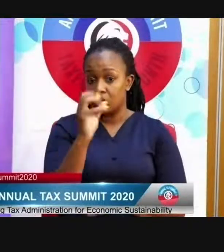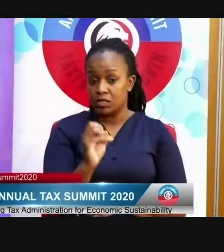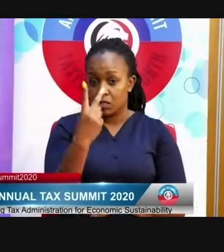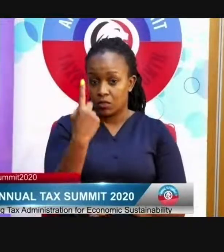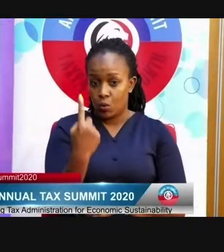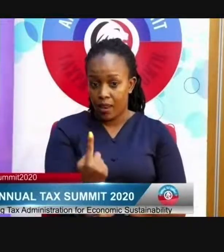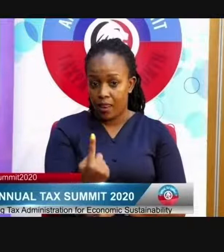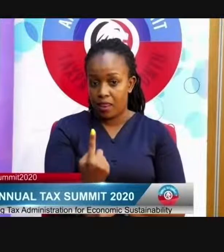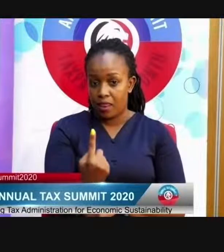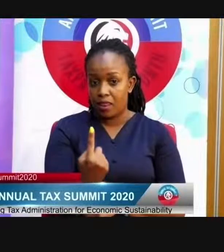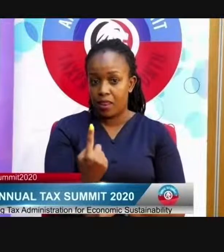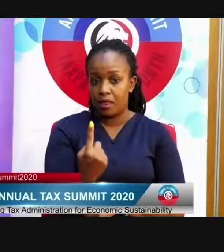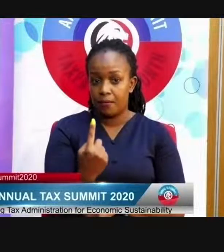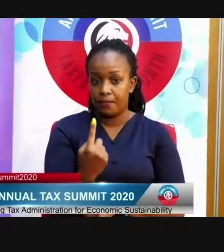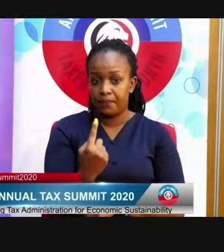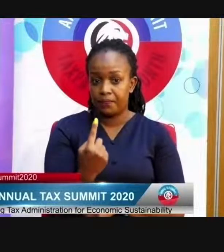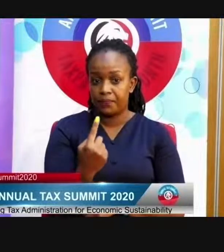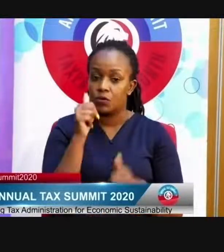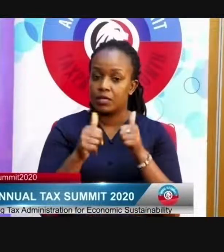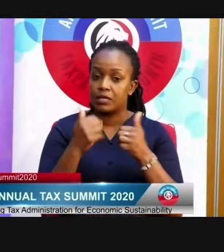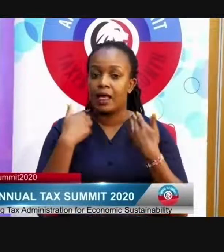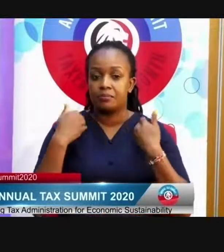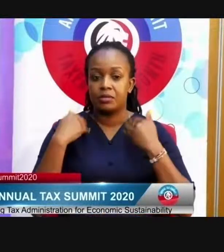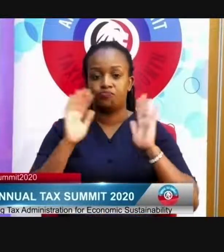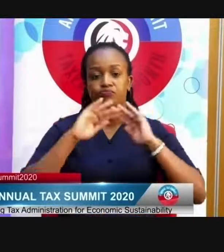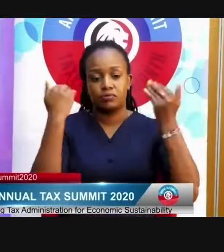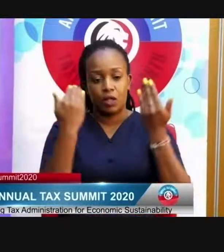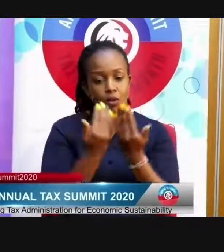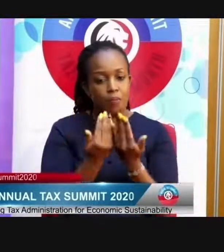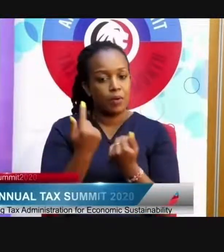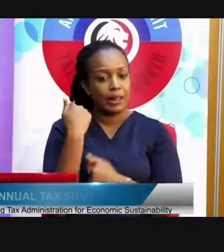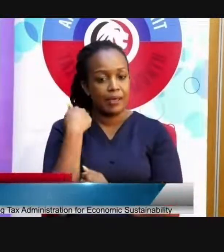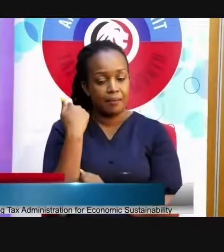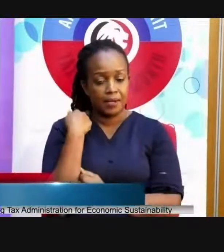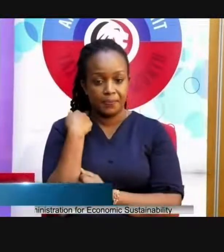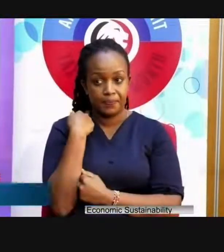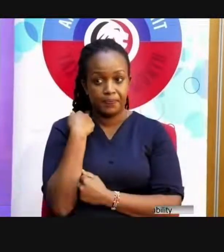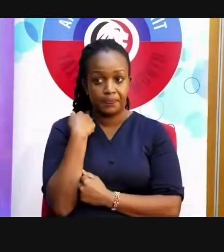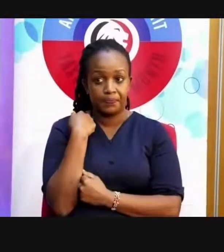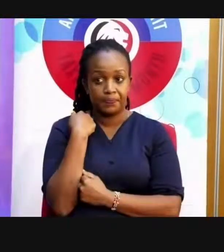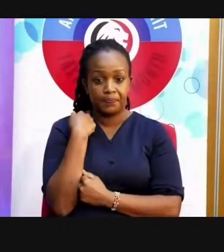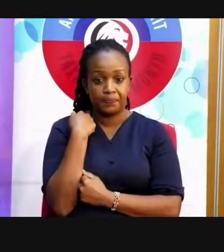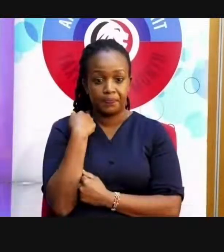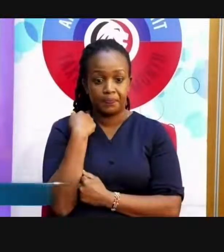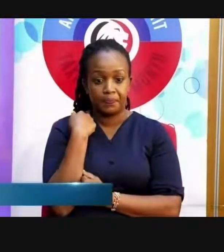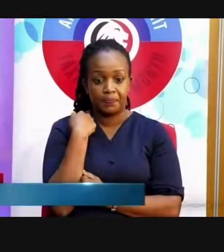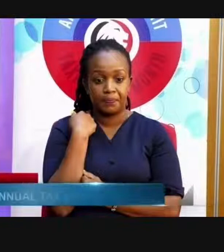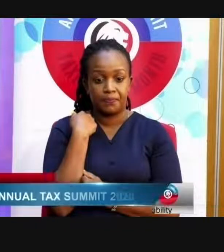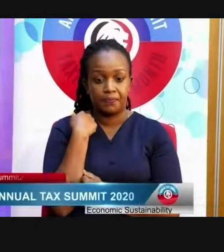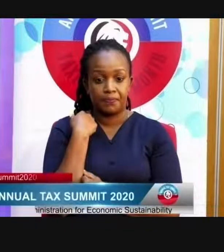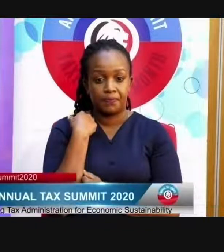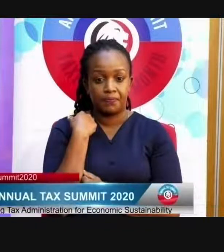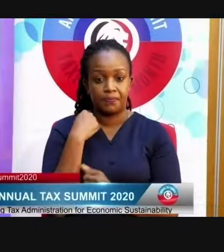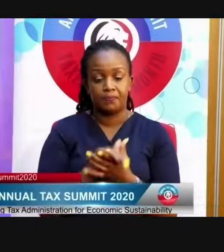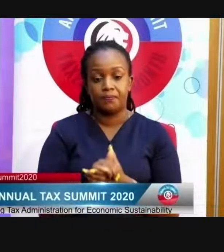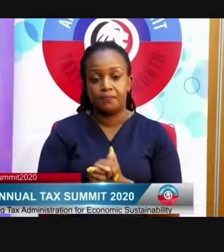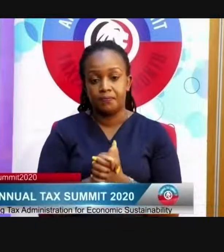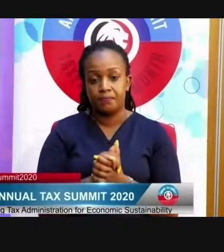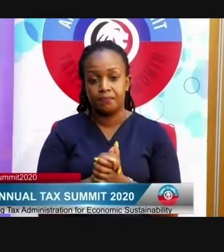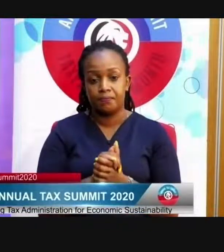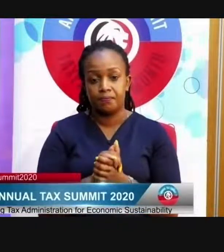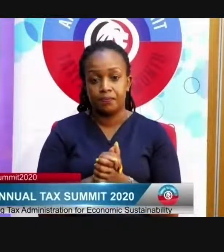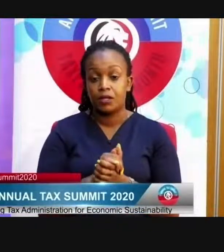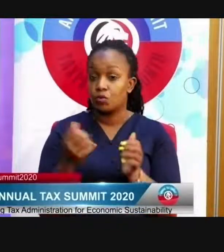this global extreme poverty number. This is according to the United Nations. So the challenges